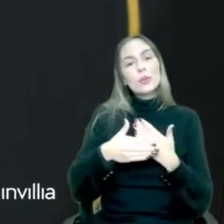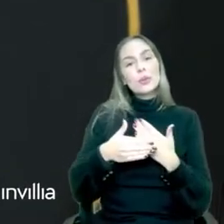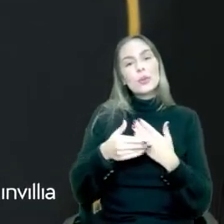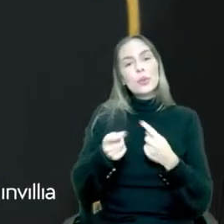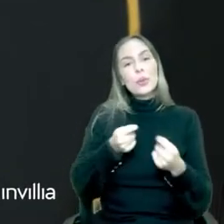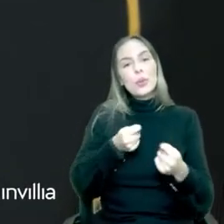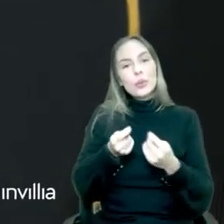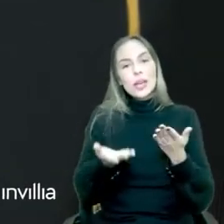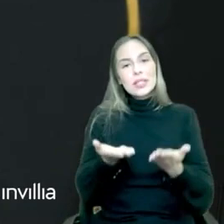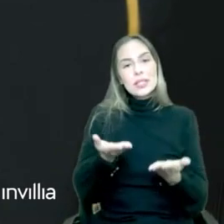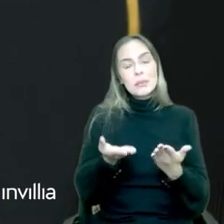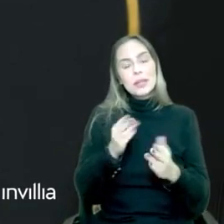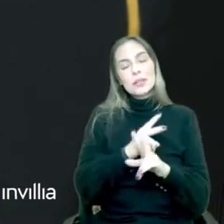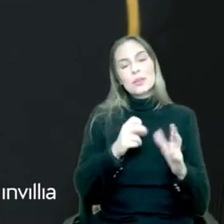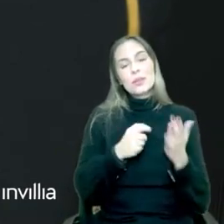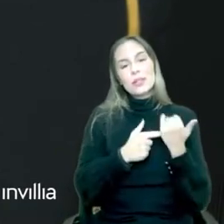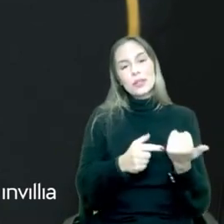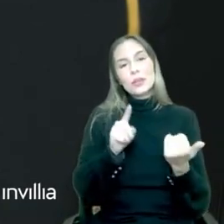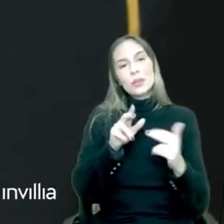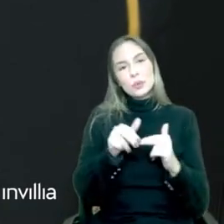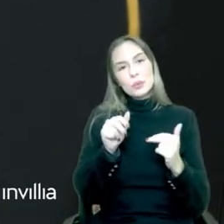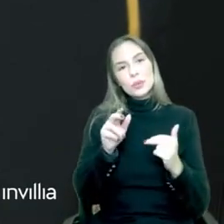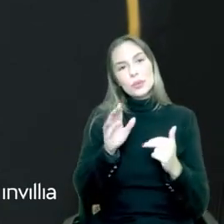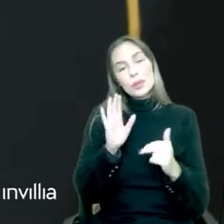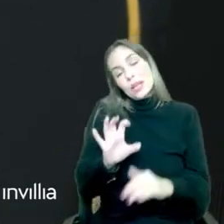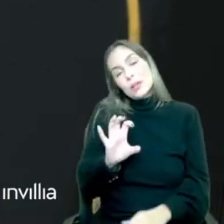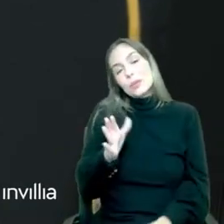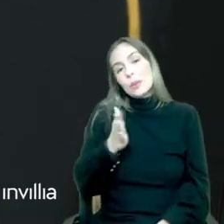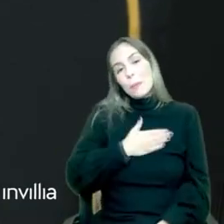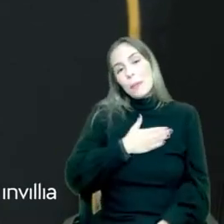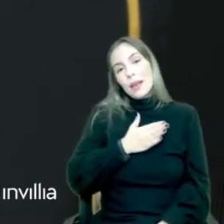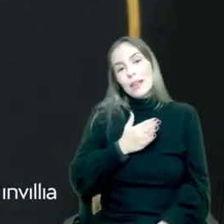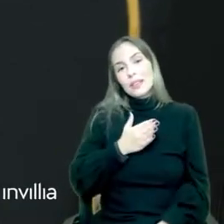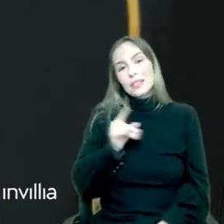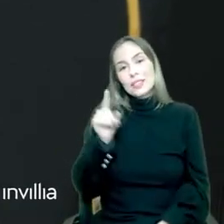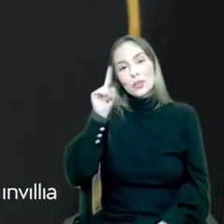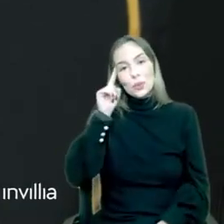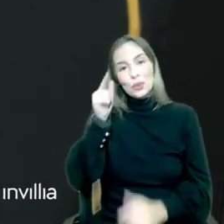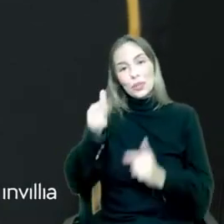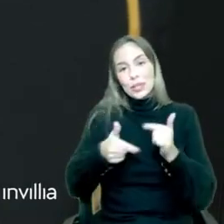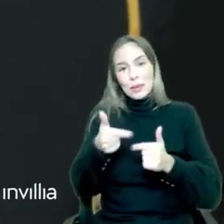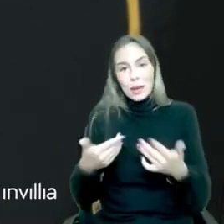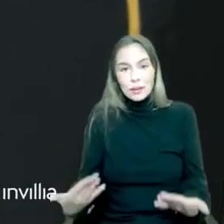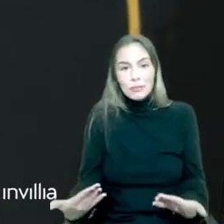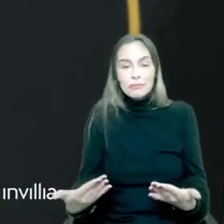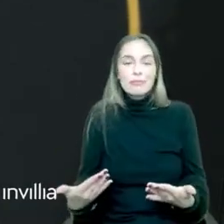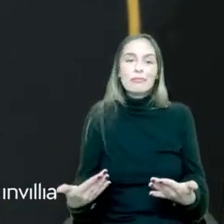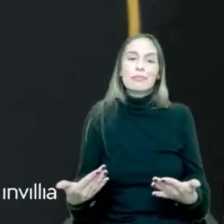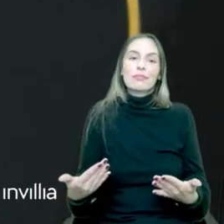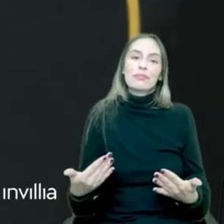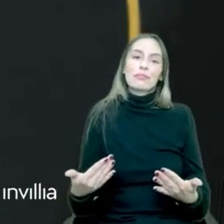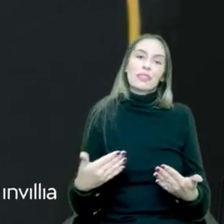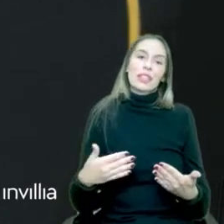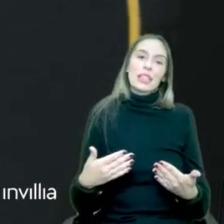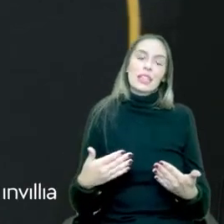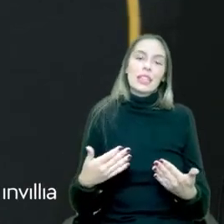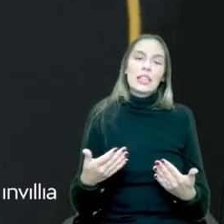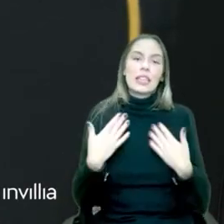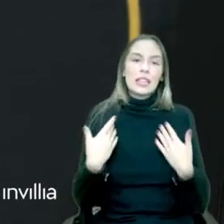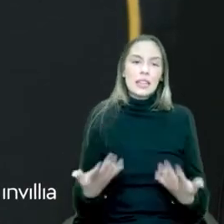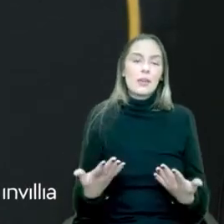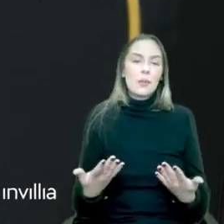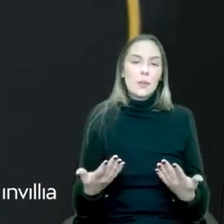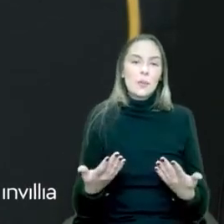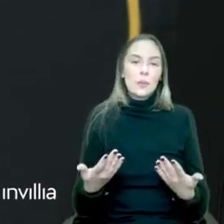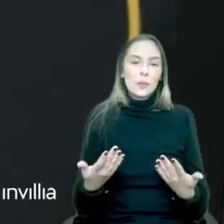So this is pretty much my daily job, and then I can talk a little bit